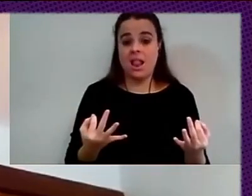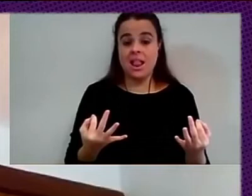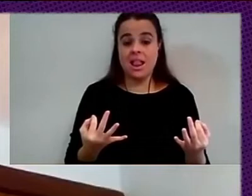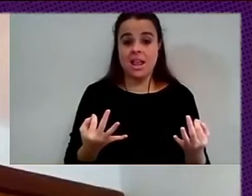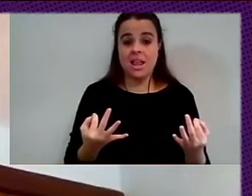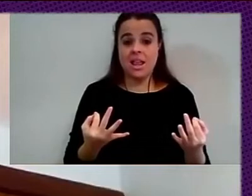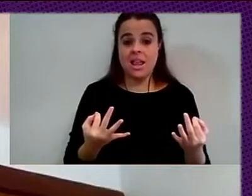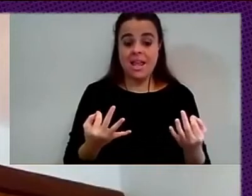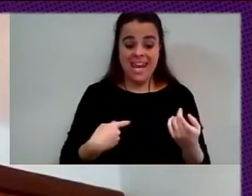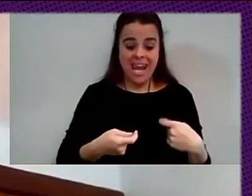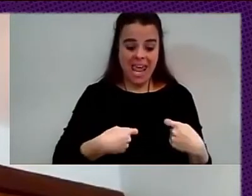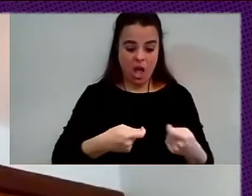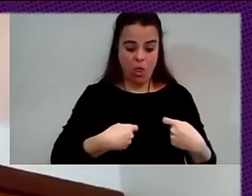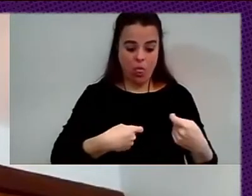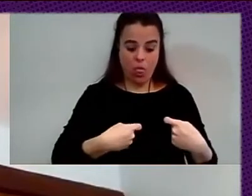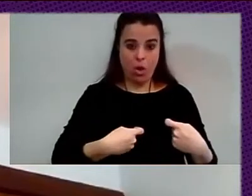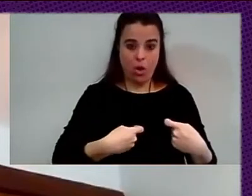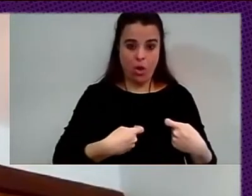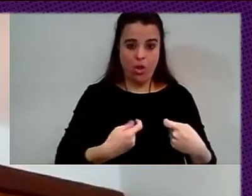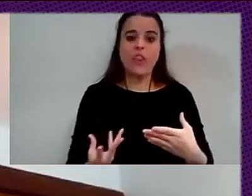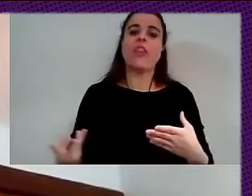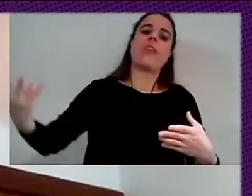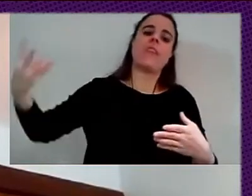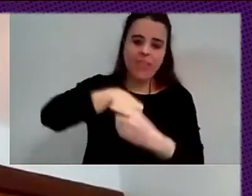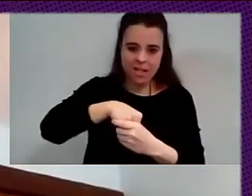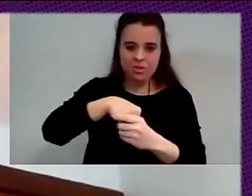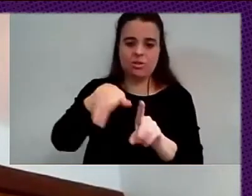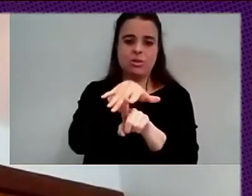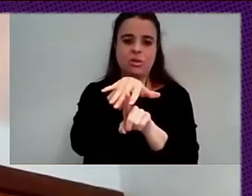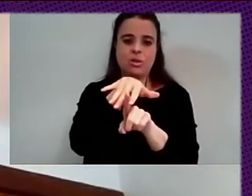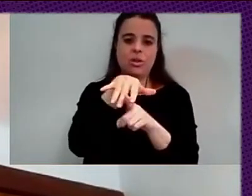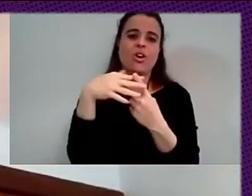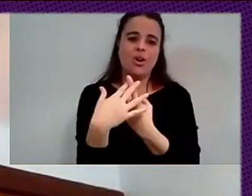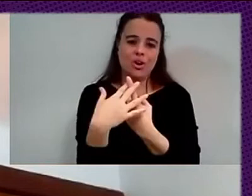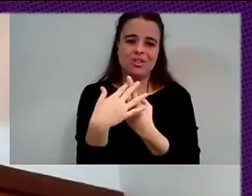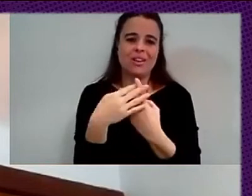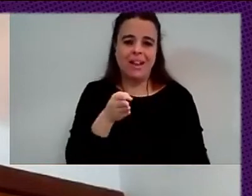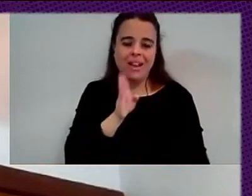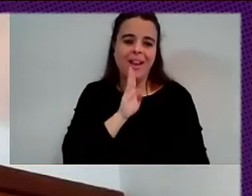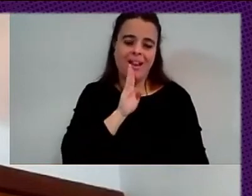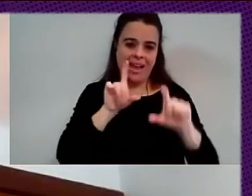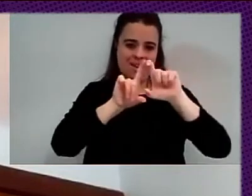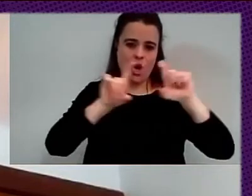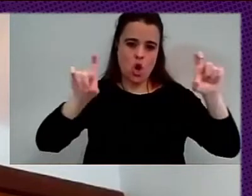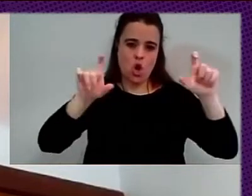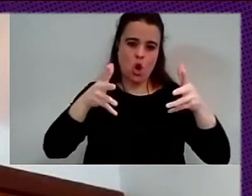of operating on top of those who dominate the core stuff. And so it's an extractivist